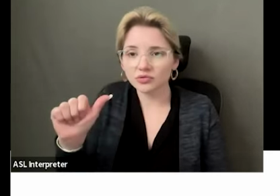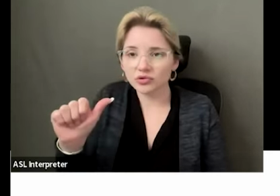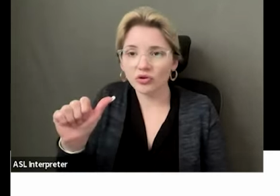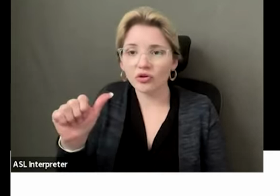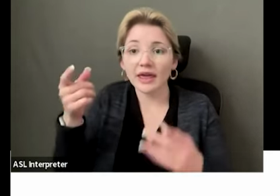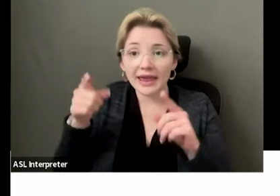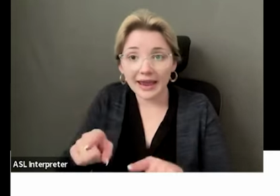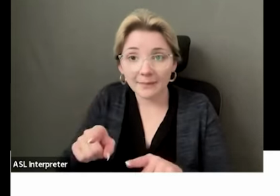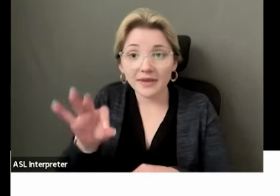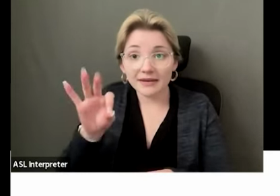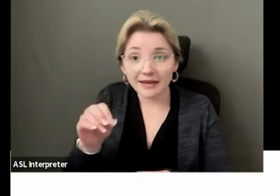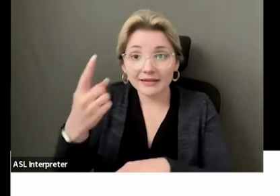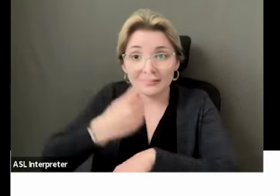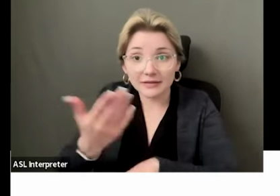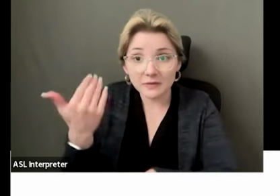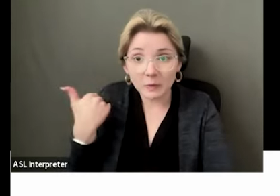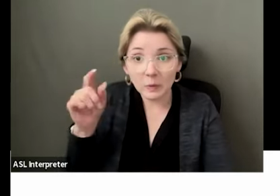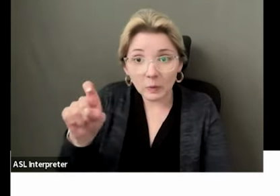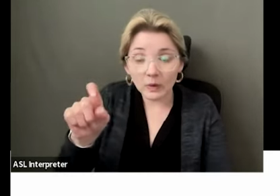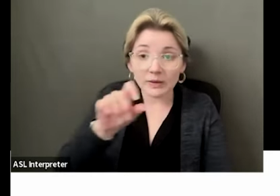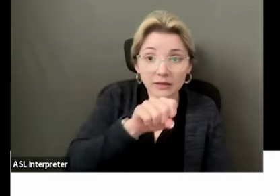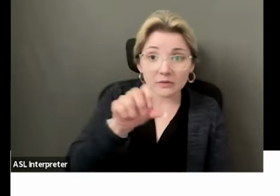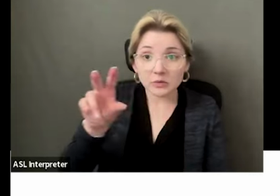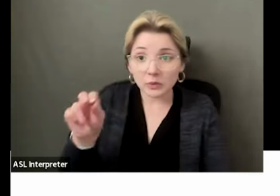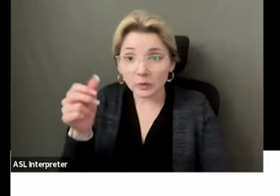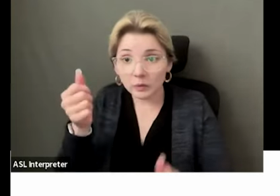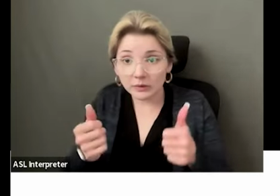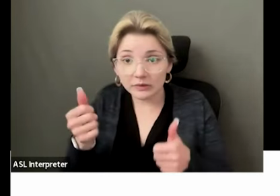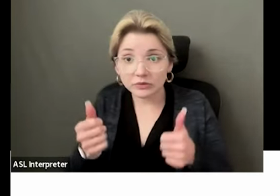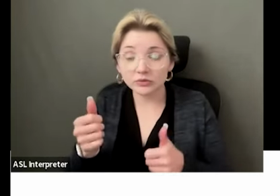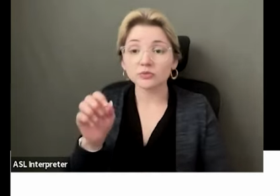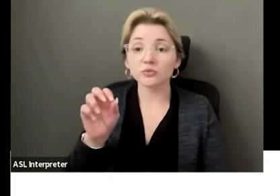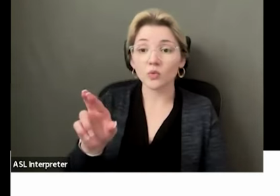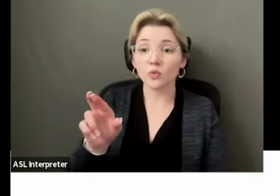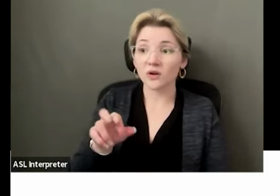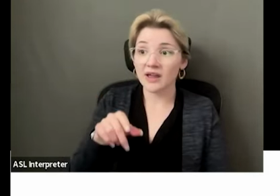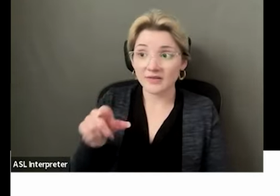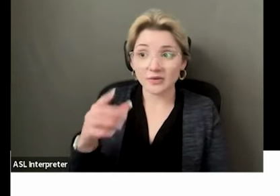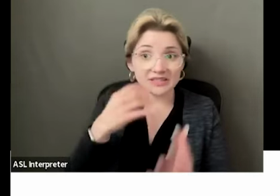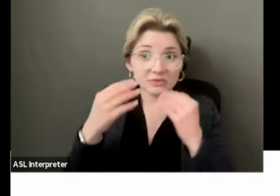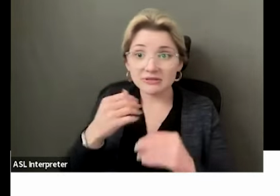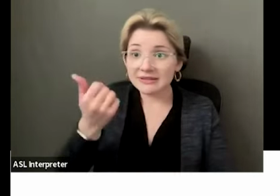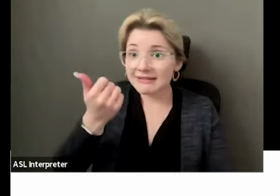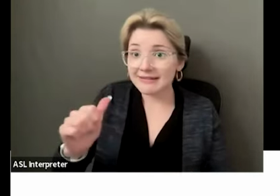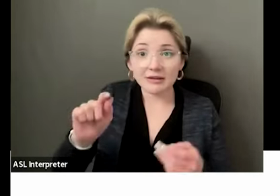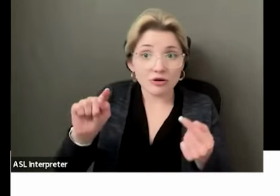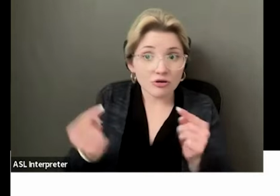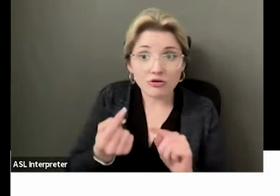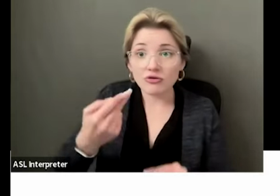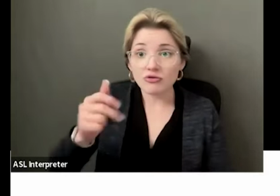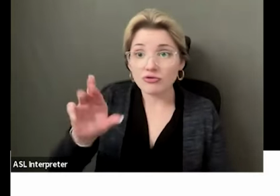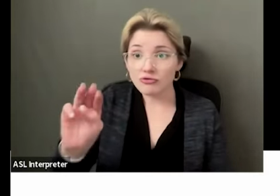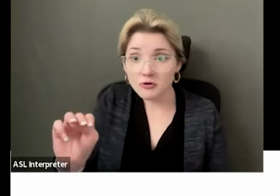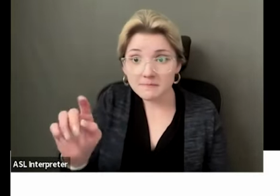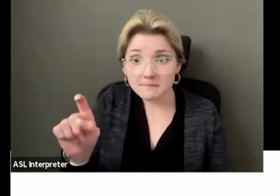the survivor believes that they will experience imminent harm by remaining in their unit.